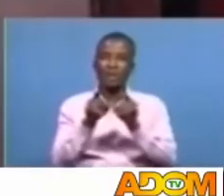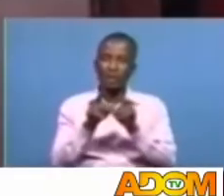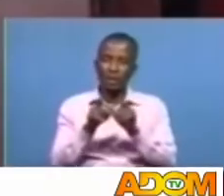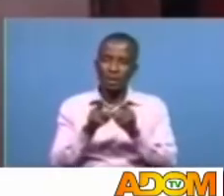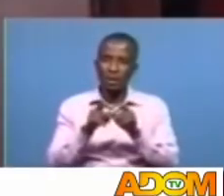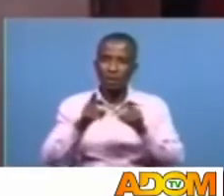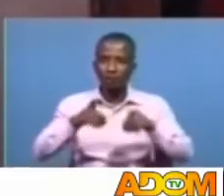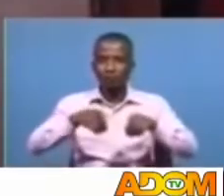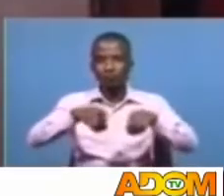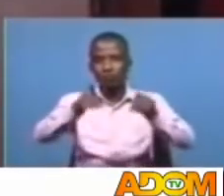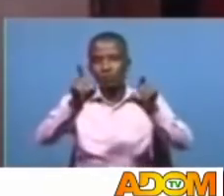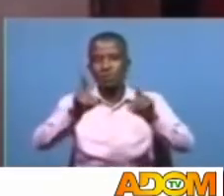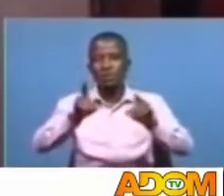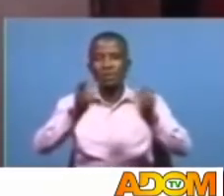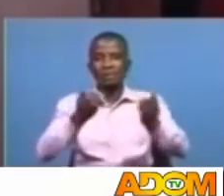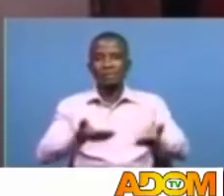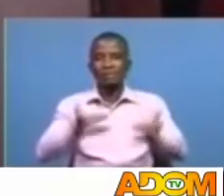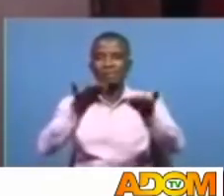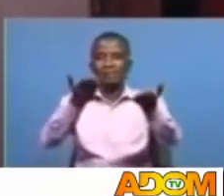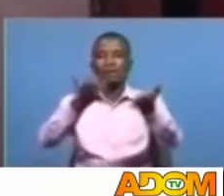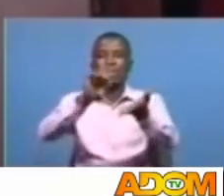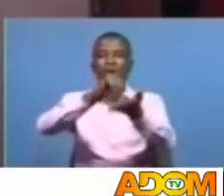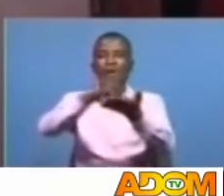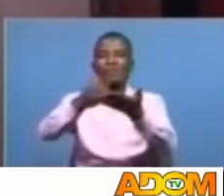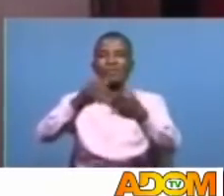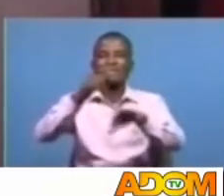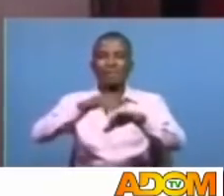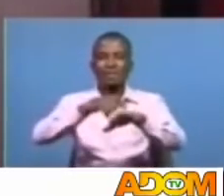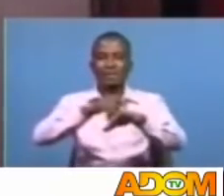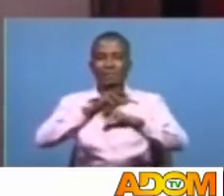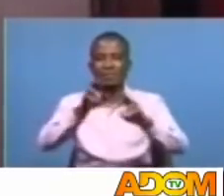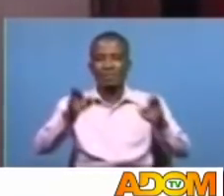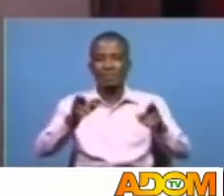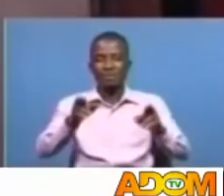the presentation of evidence.